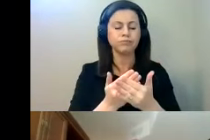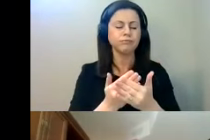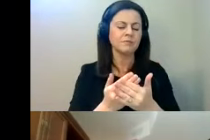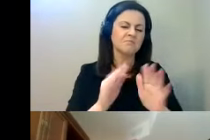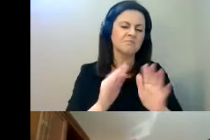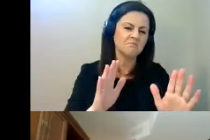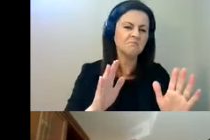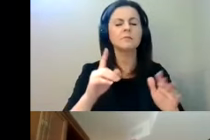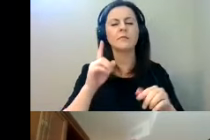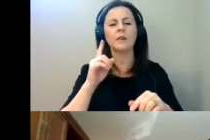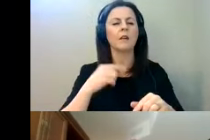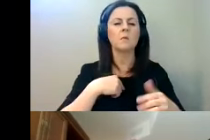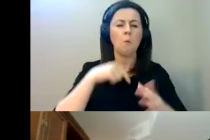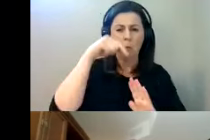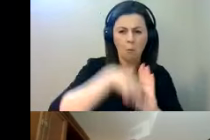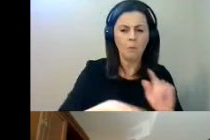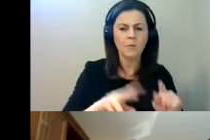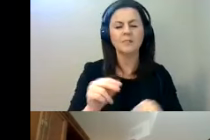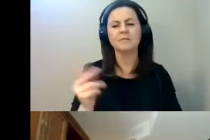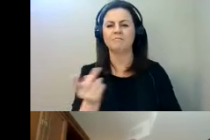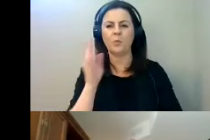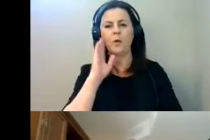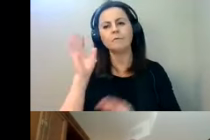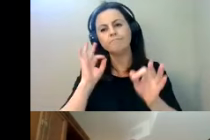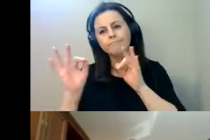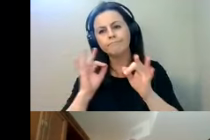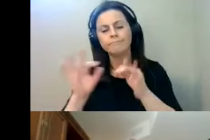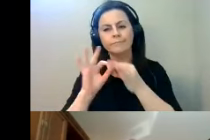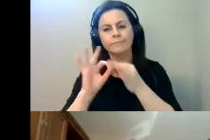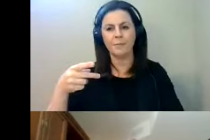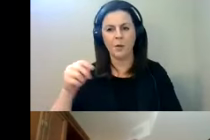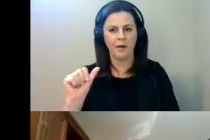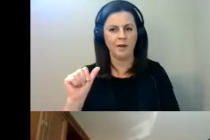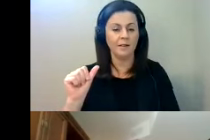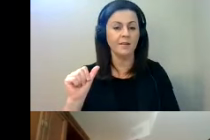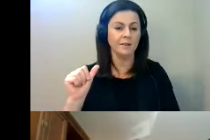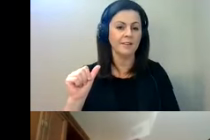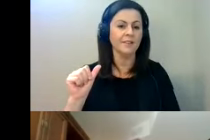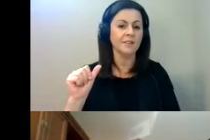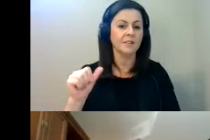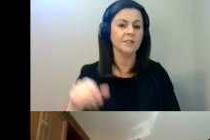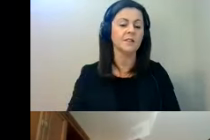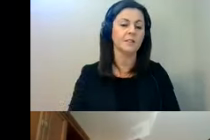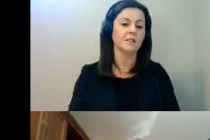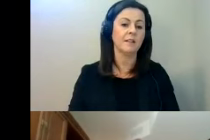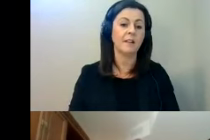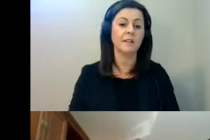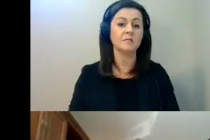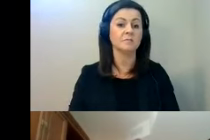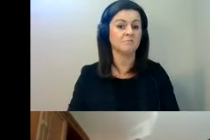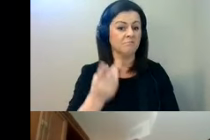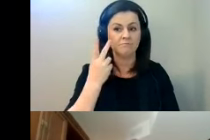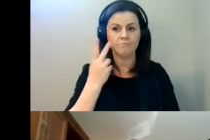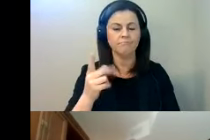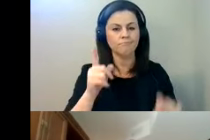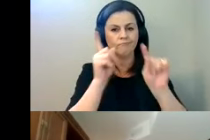the issues that they're going to be talking about around powers of attorney. But we really are going to get into some basic